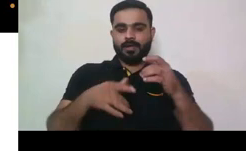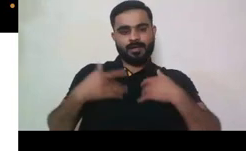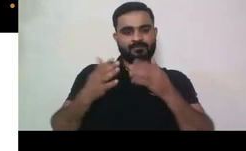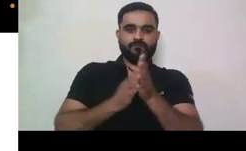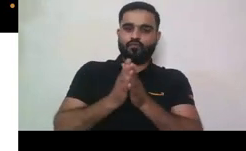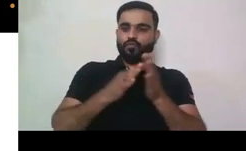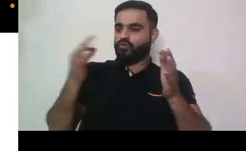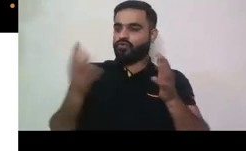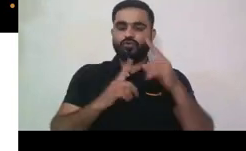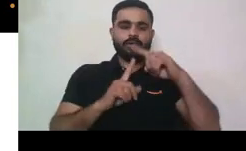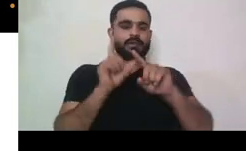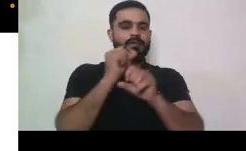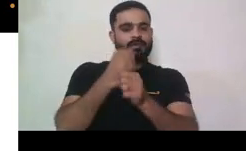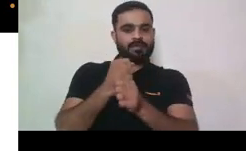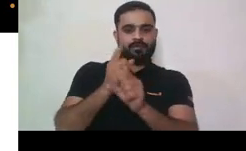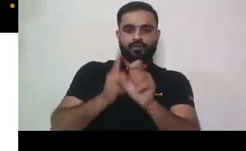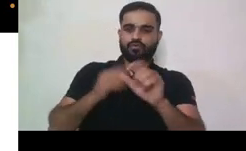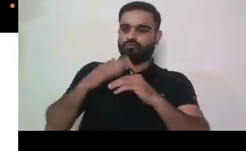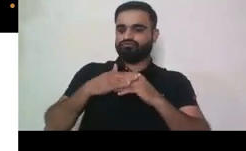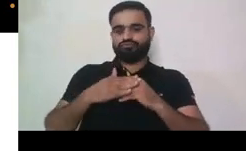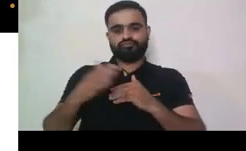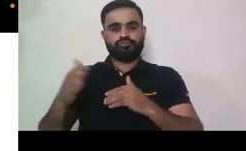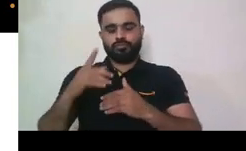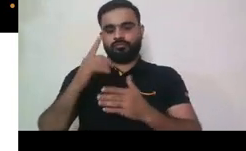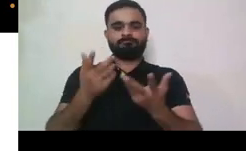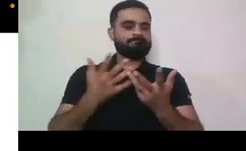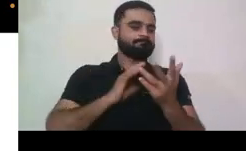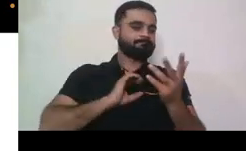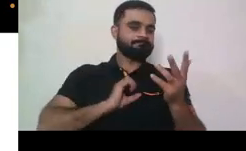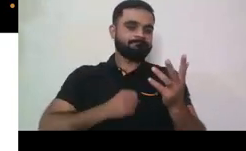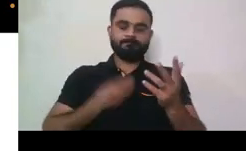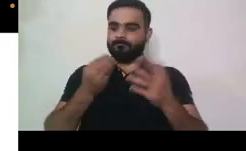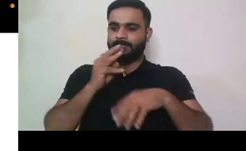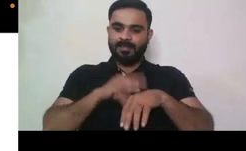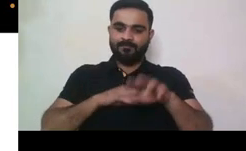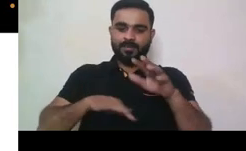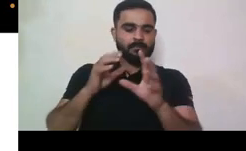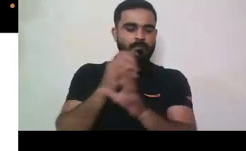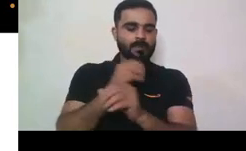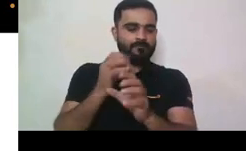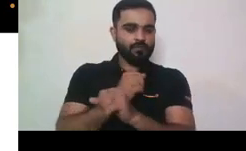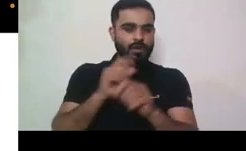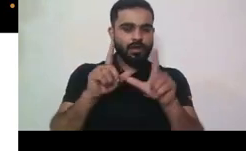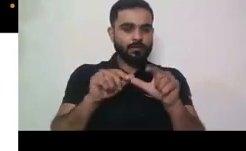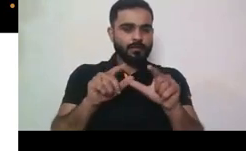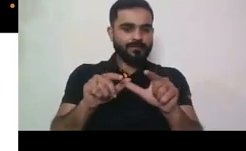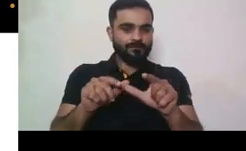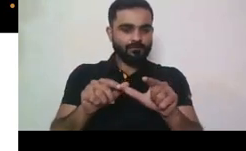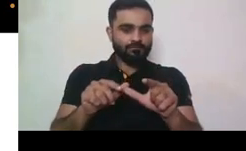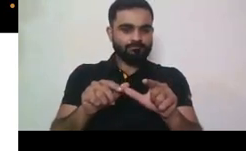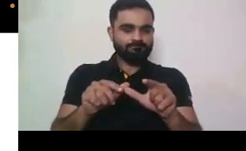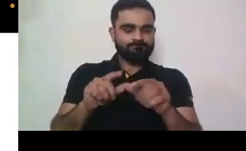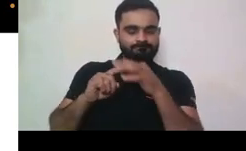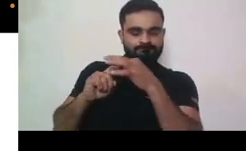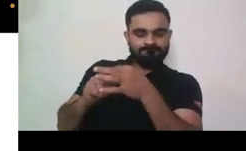his new TDGs, but as the years goes on, he is disappointed that some members start missing meetings and he begins to question the